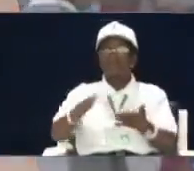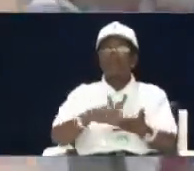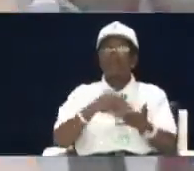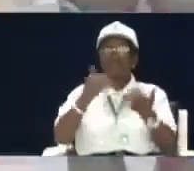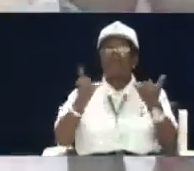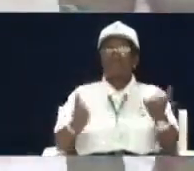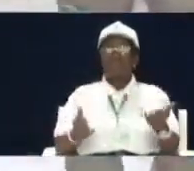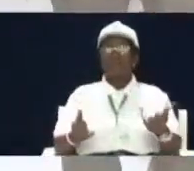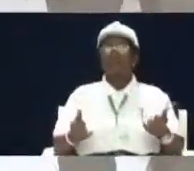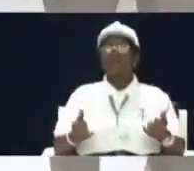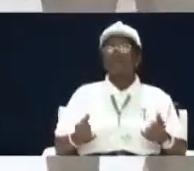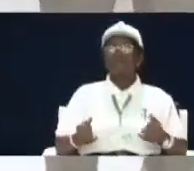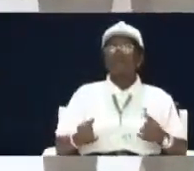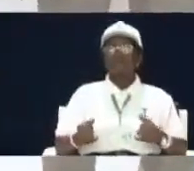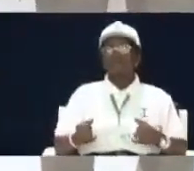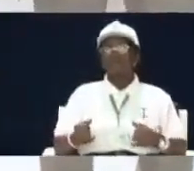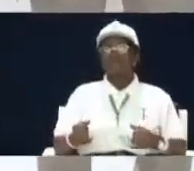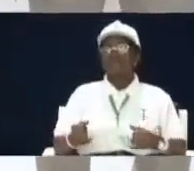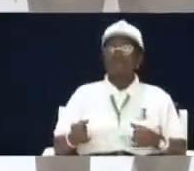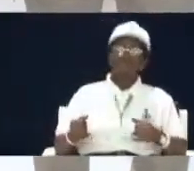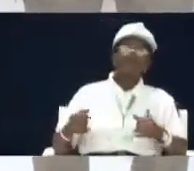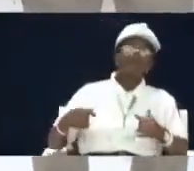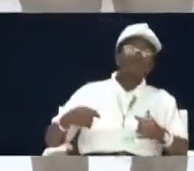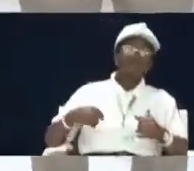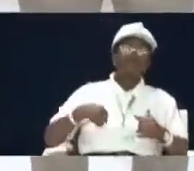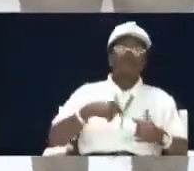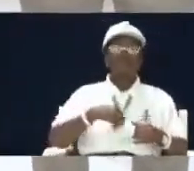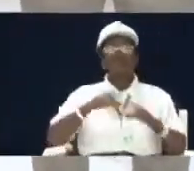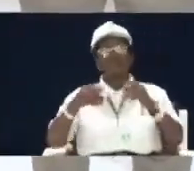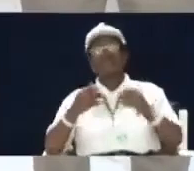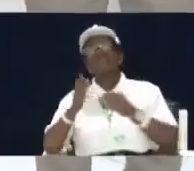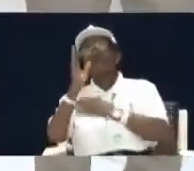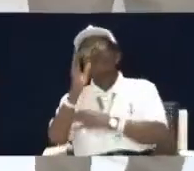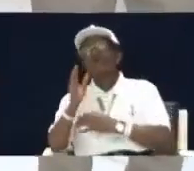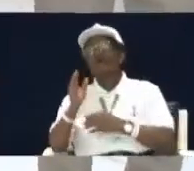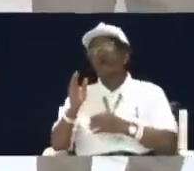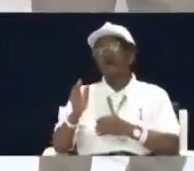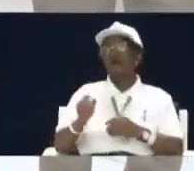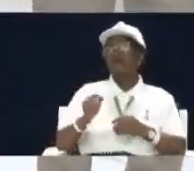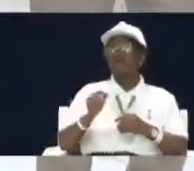You deserve a very big thank you.